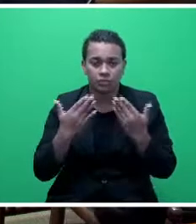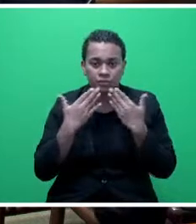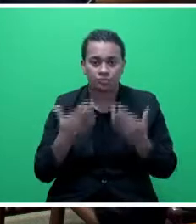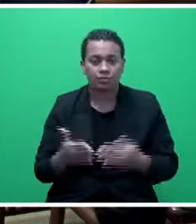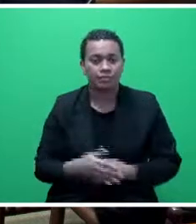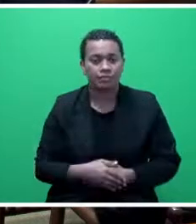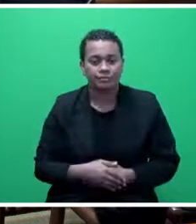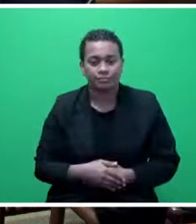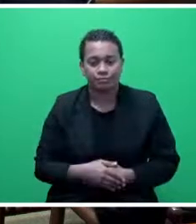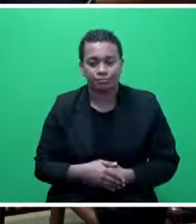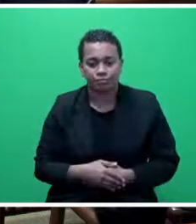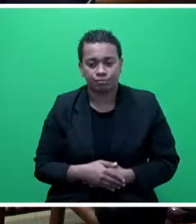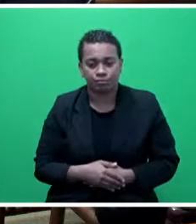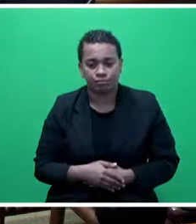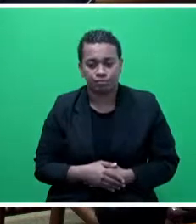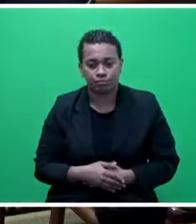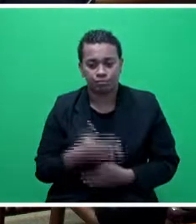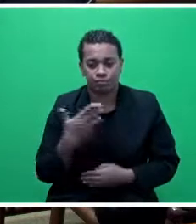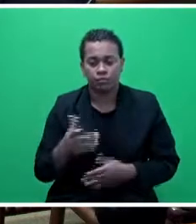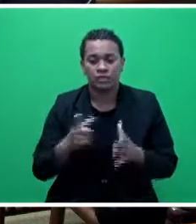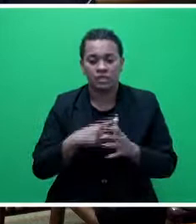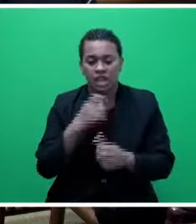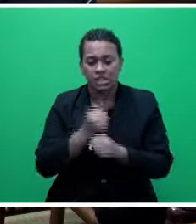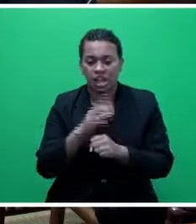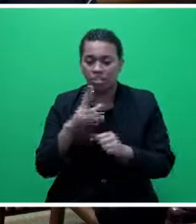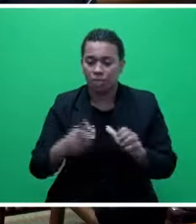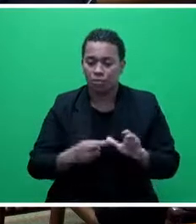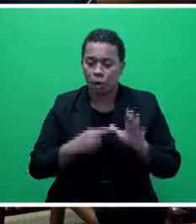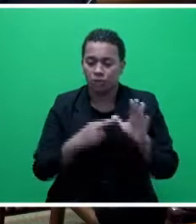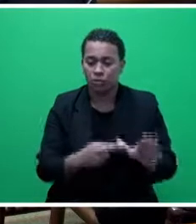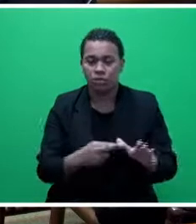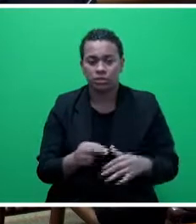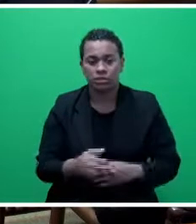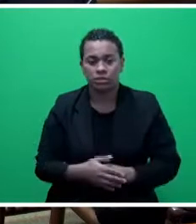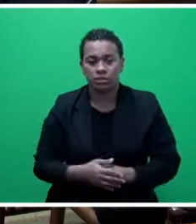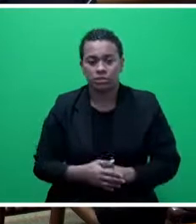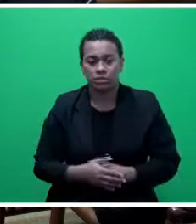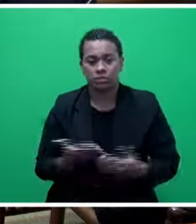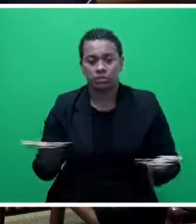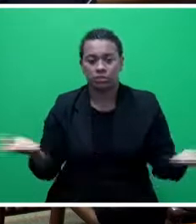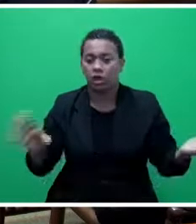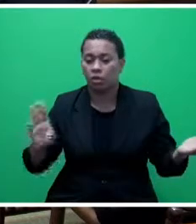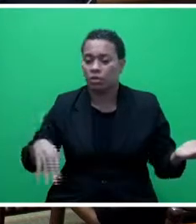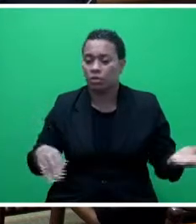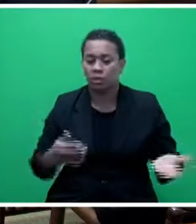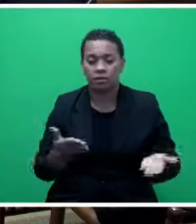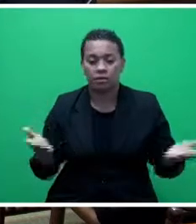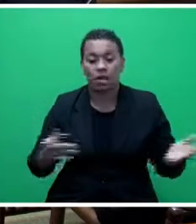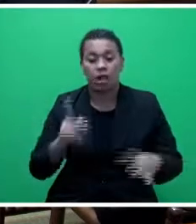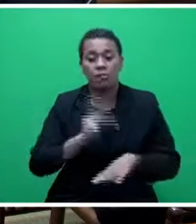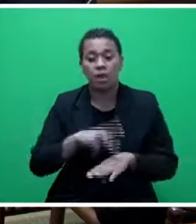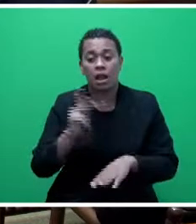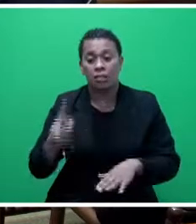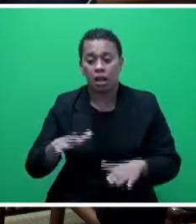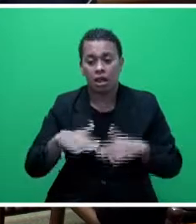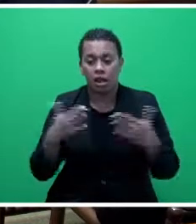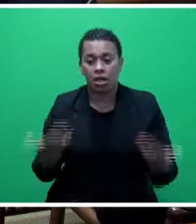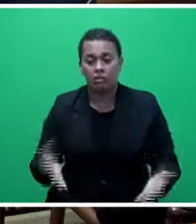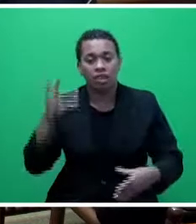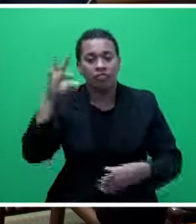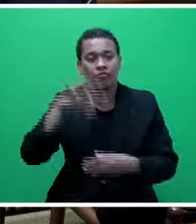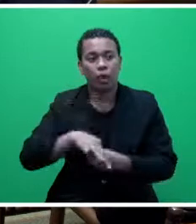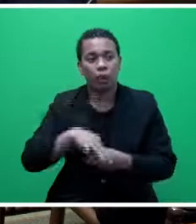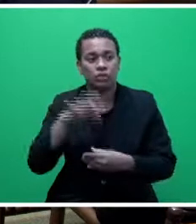Honourable Attorney General for his right of reply. Honourable members, the Parliament will now vote.